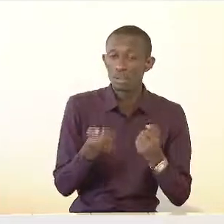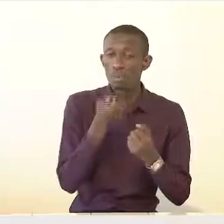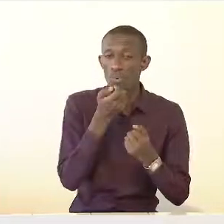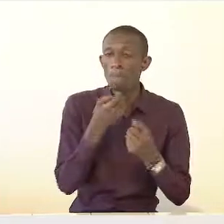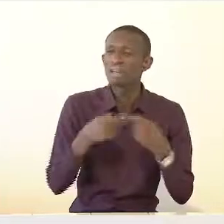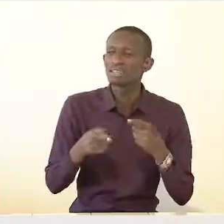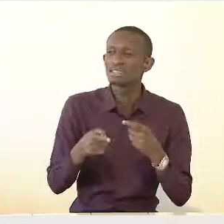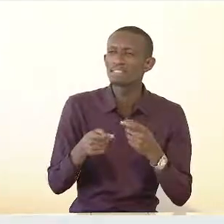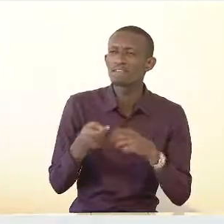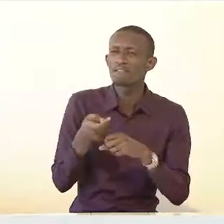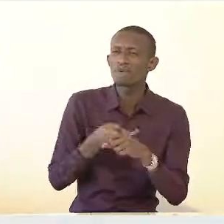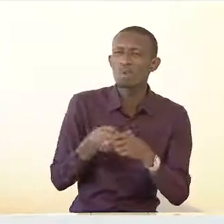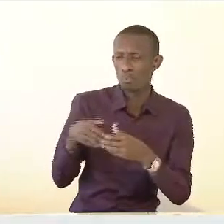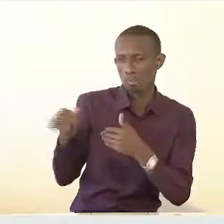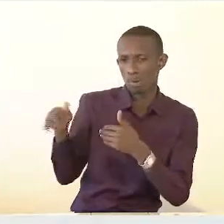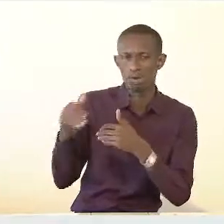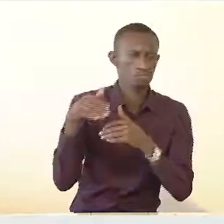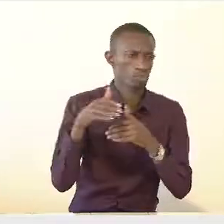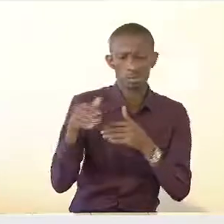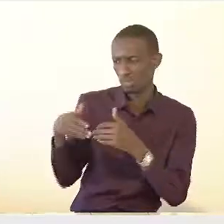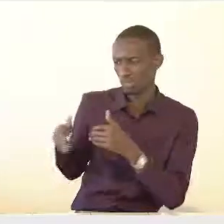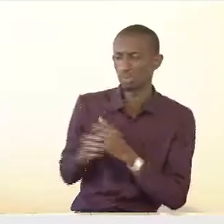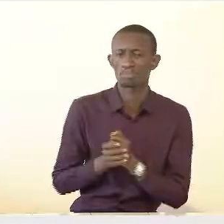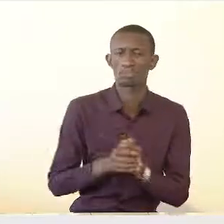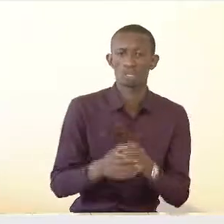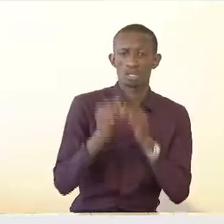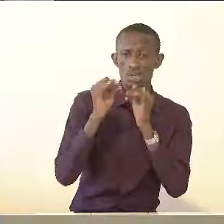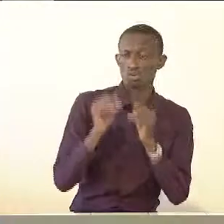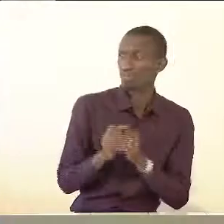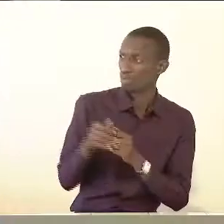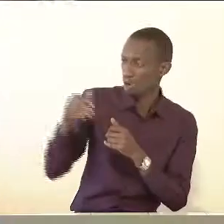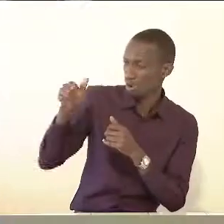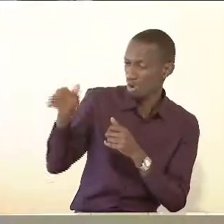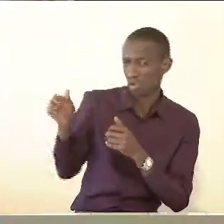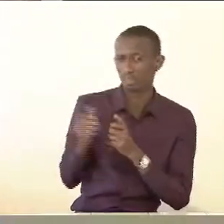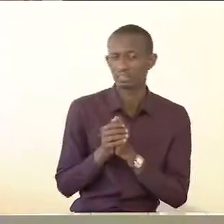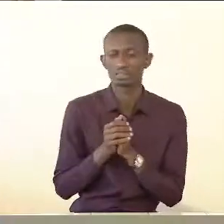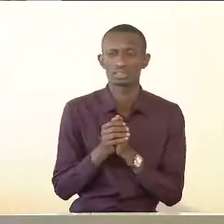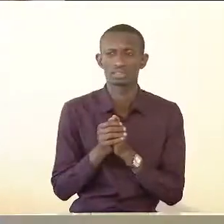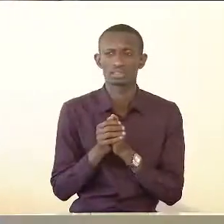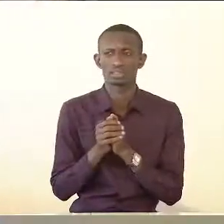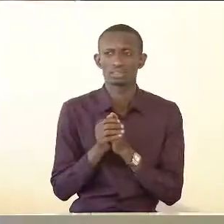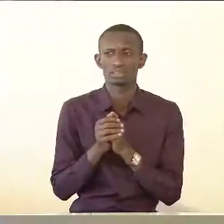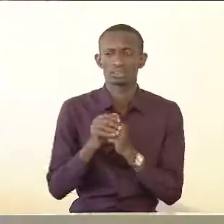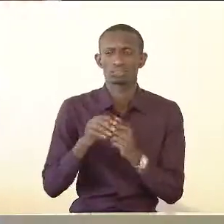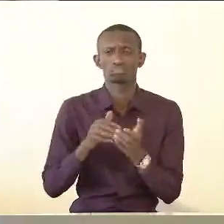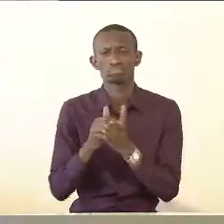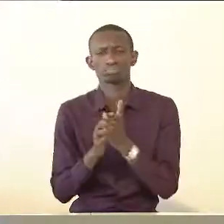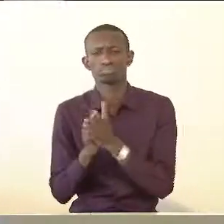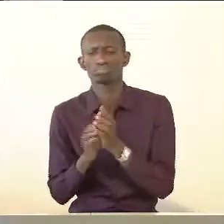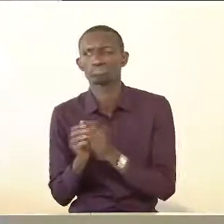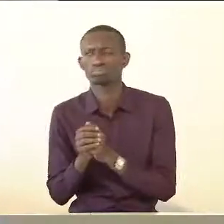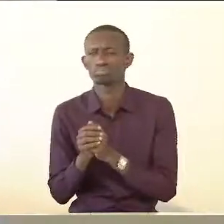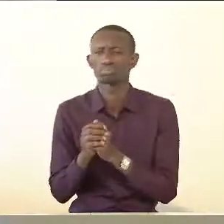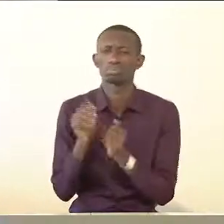are often relatively inactive when it is too cold. Some of the animals, they become inactive when it